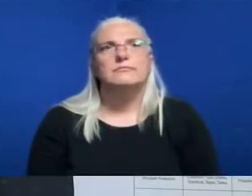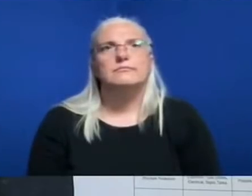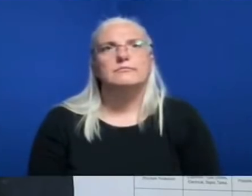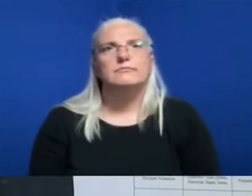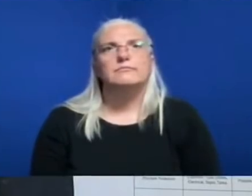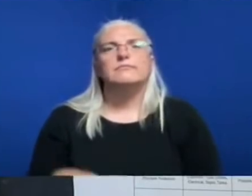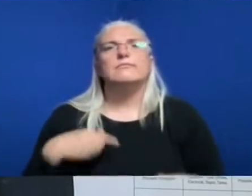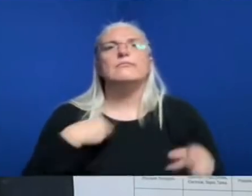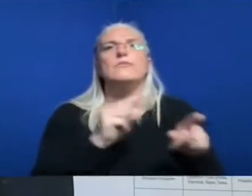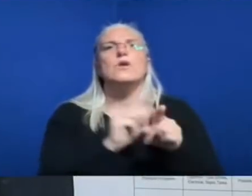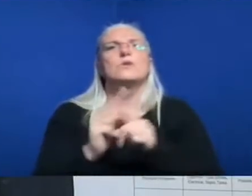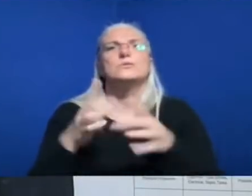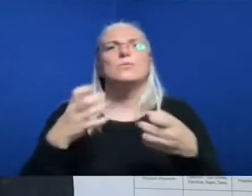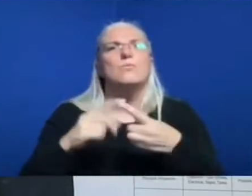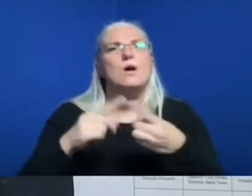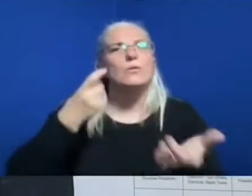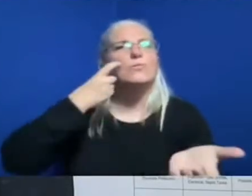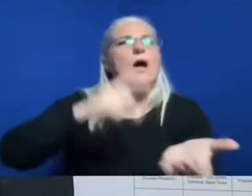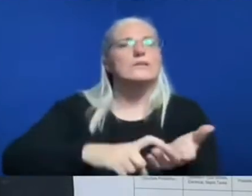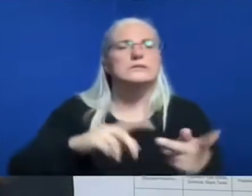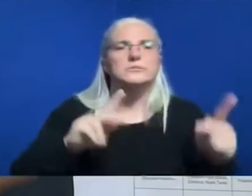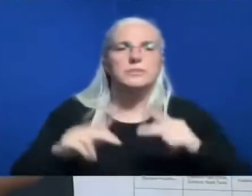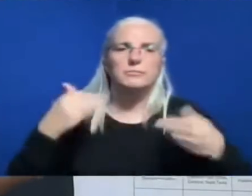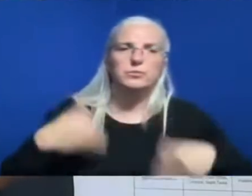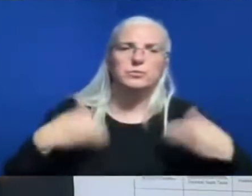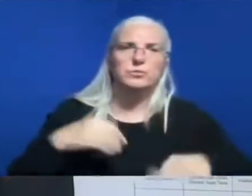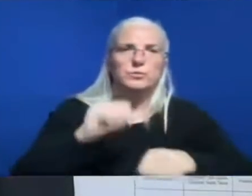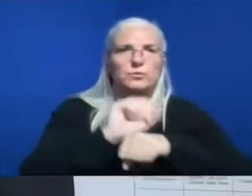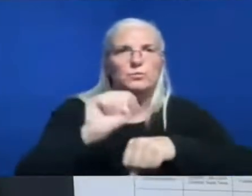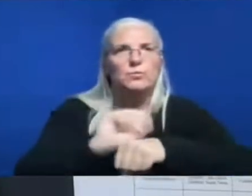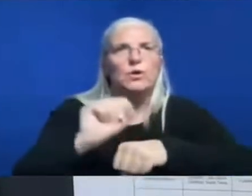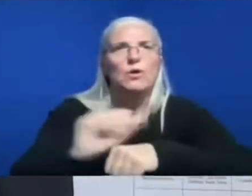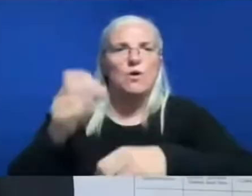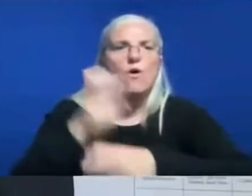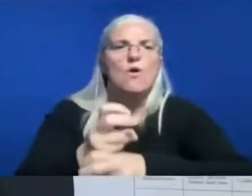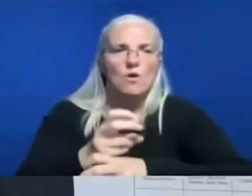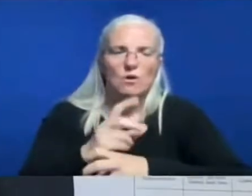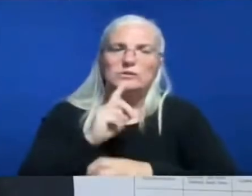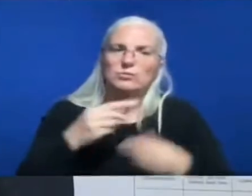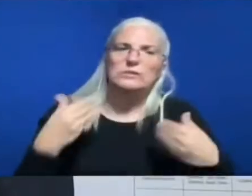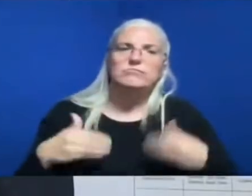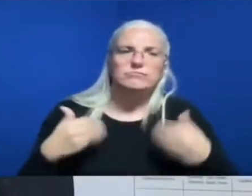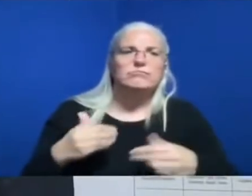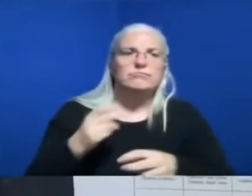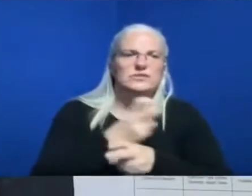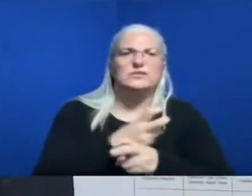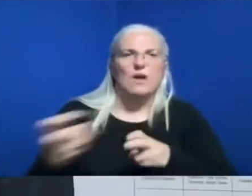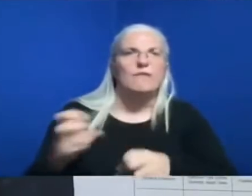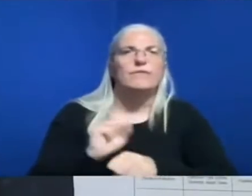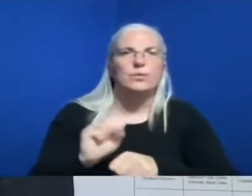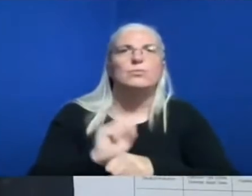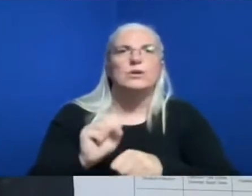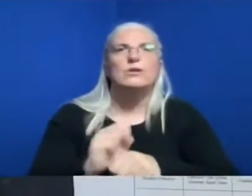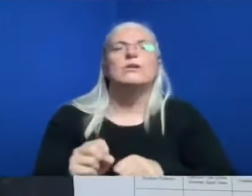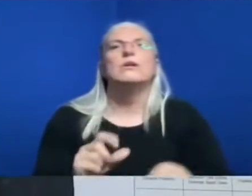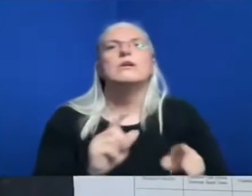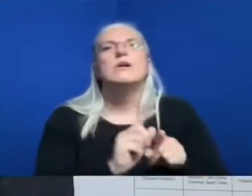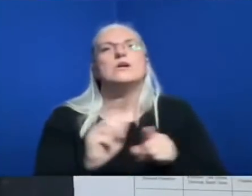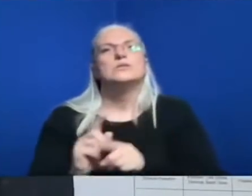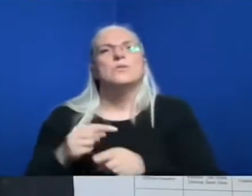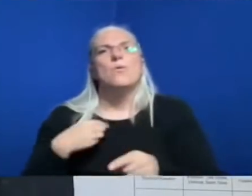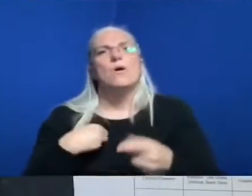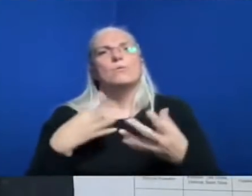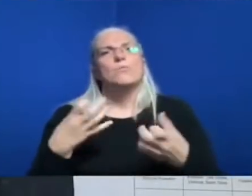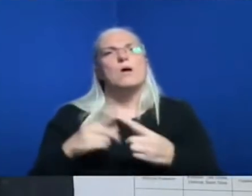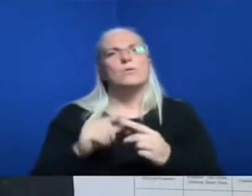that. I want to make sure we're also keeping the information flow, those team transitions. We want to make sure that